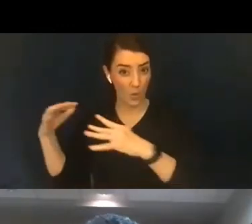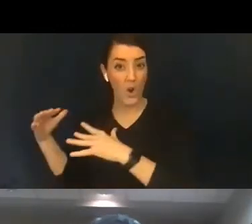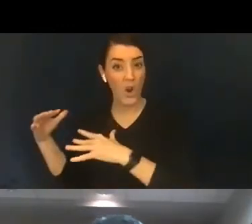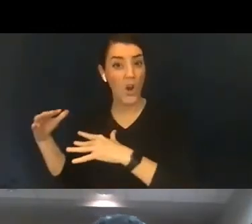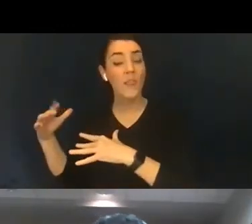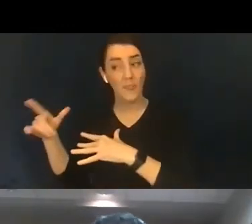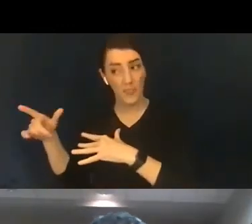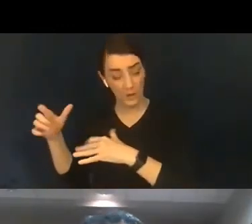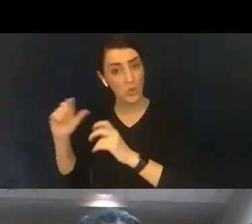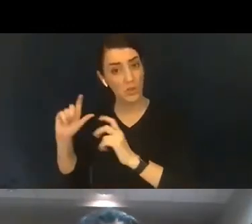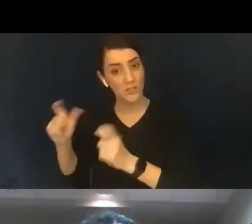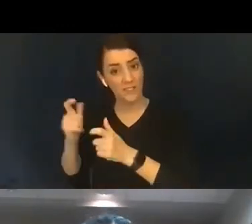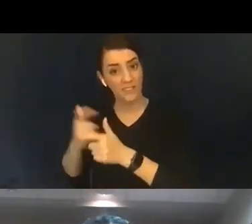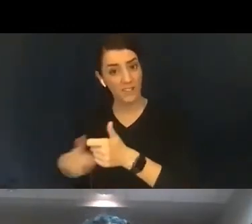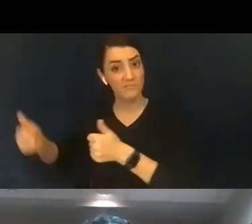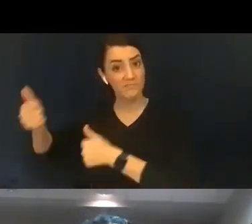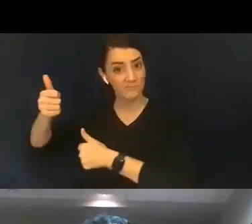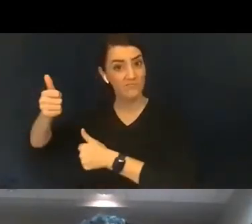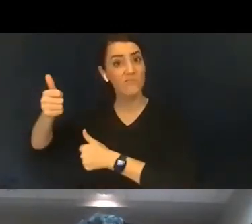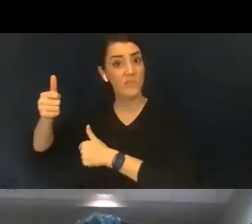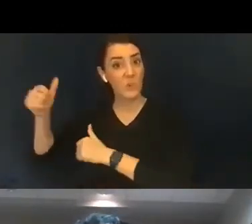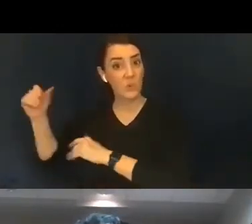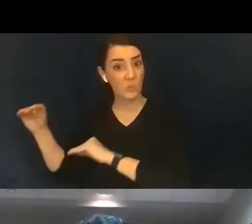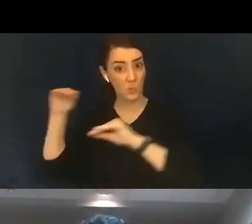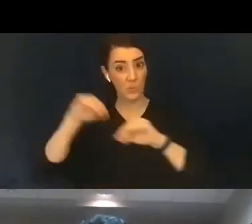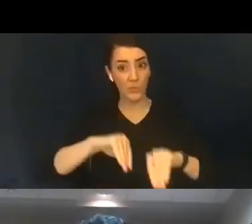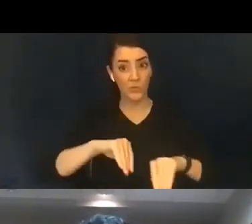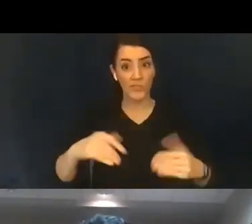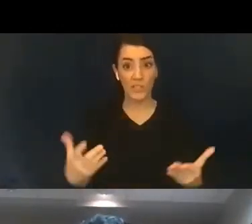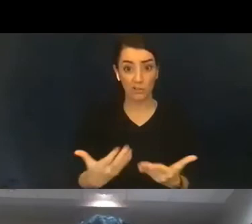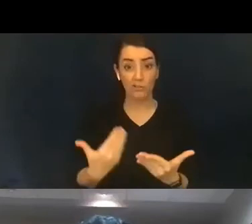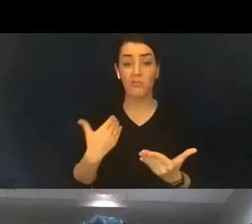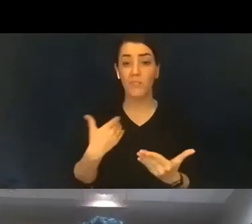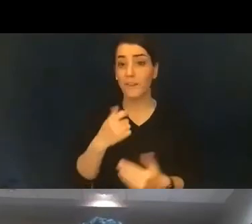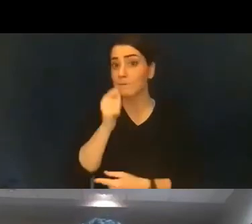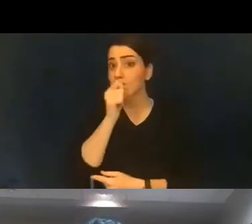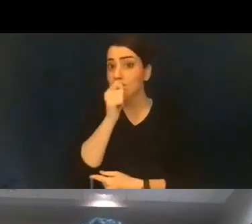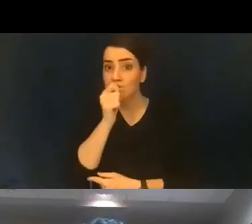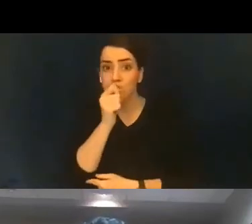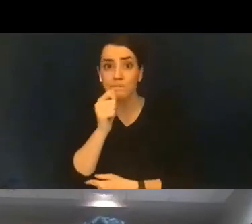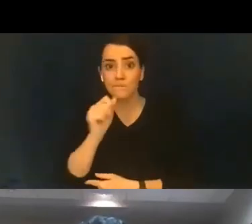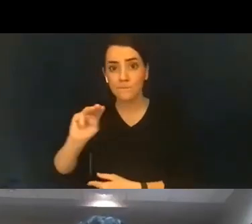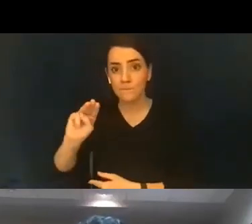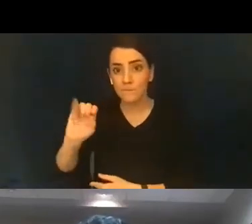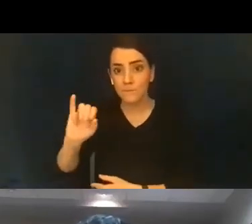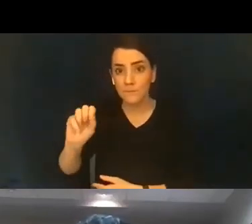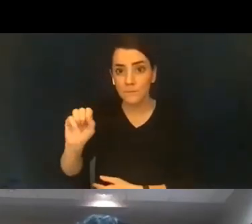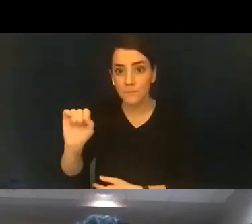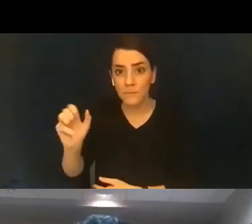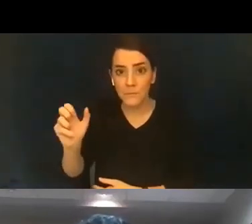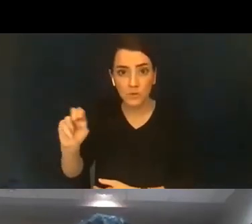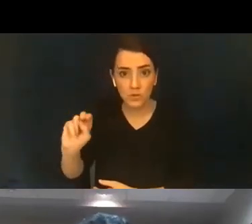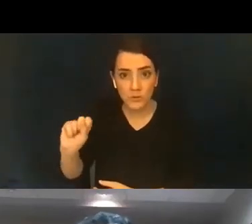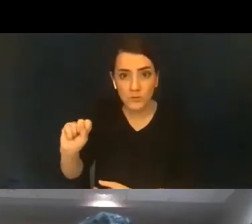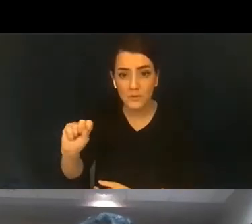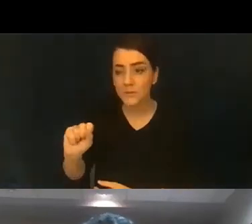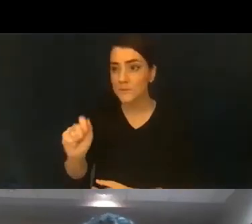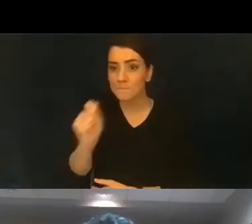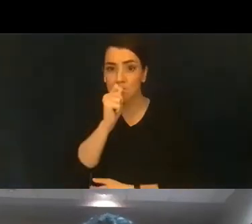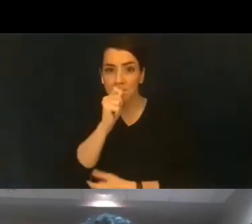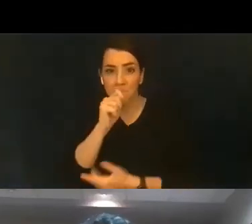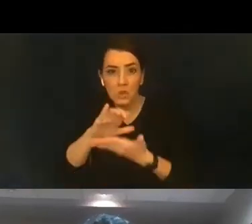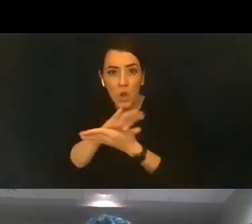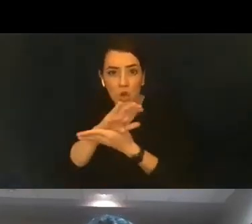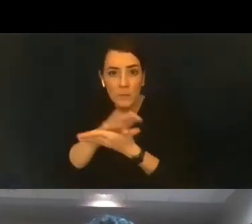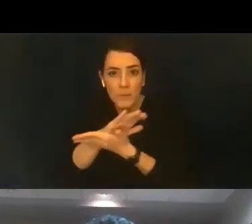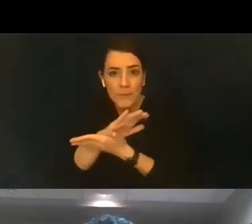documents and secret missions that even today our American government are reluctant to resurface,